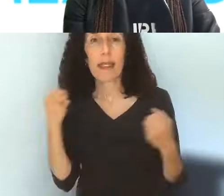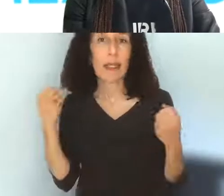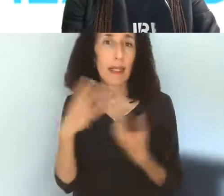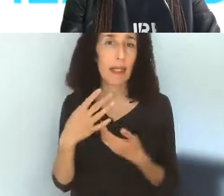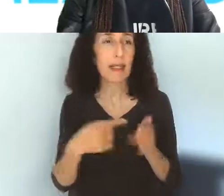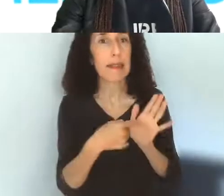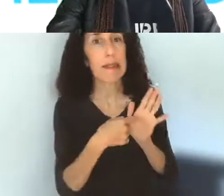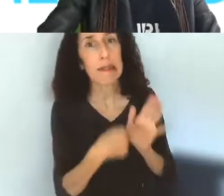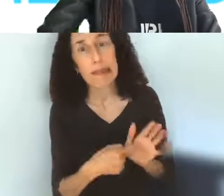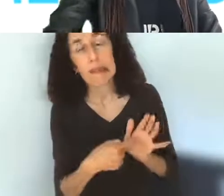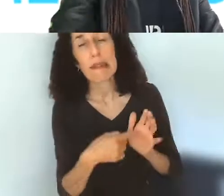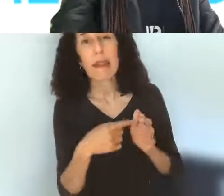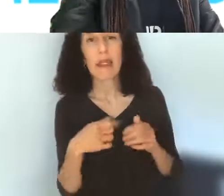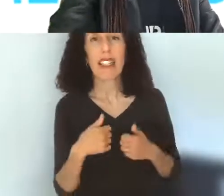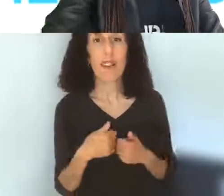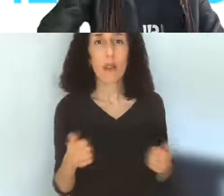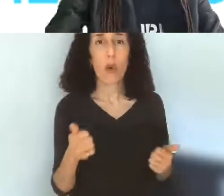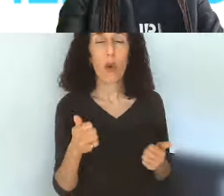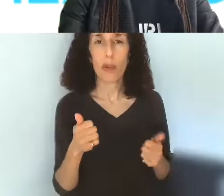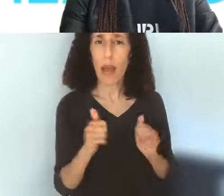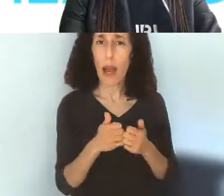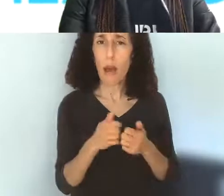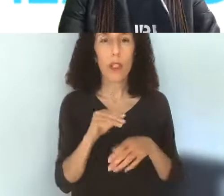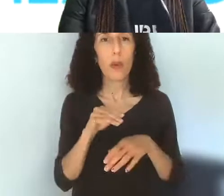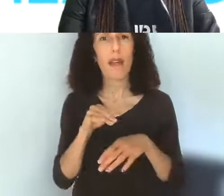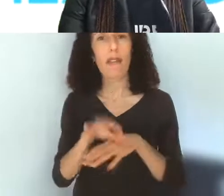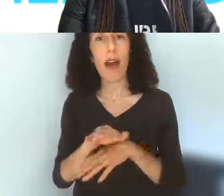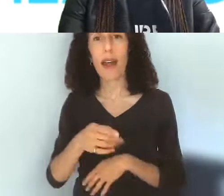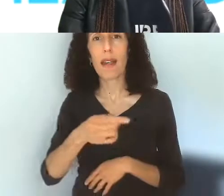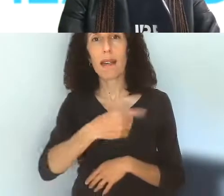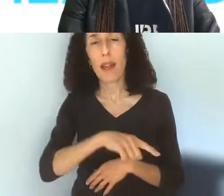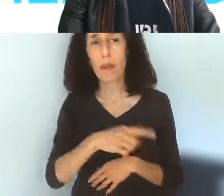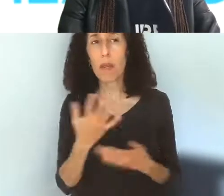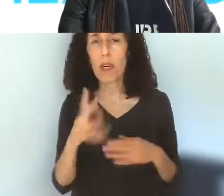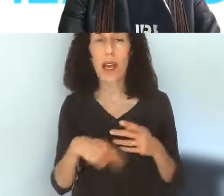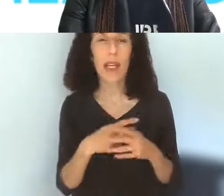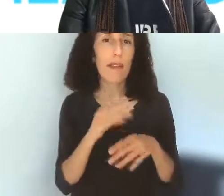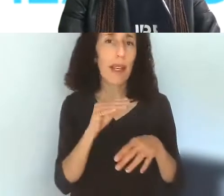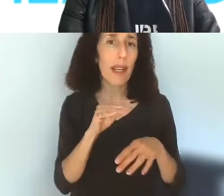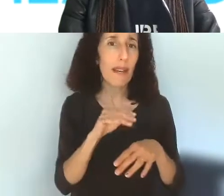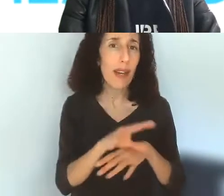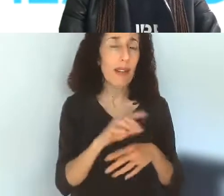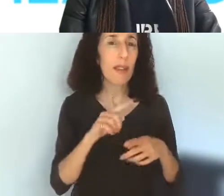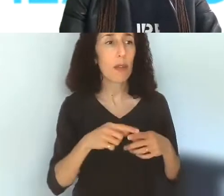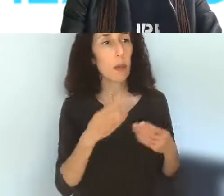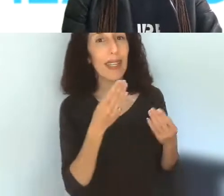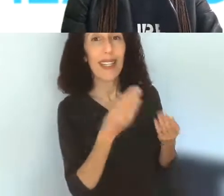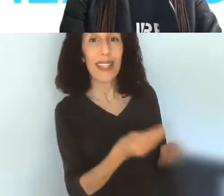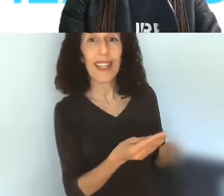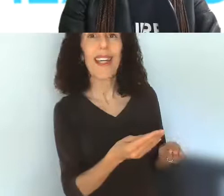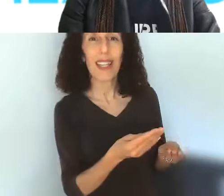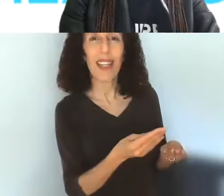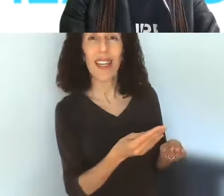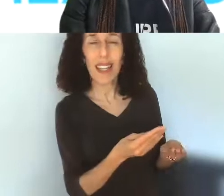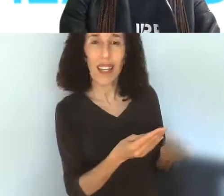would you give to those people who are afraid to disclose, but maybe feel that need to do